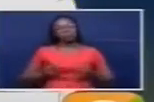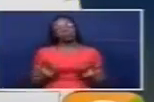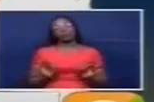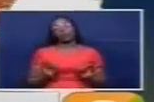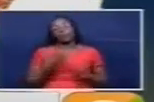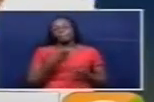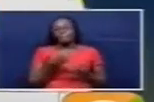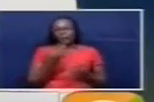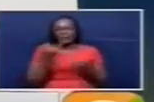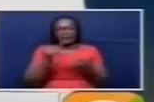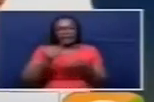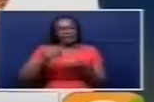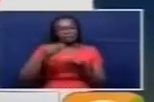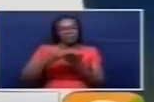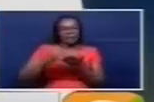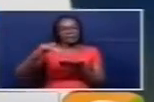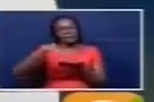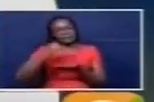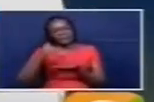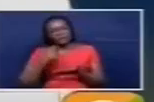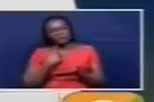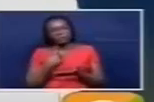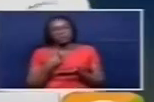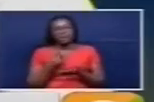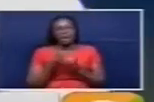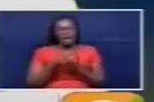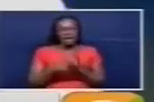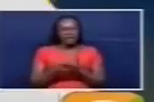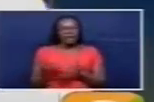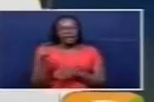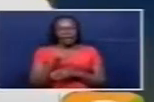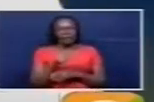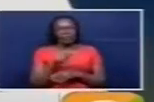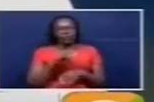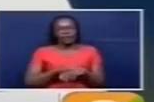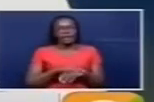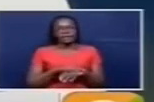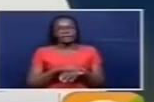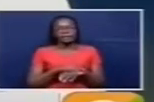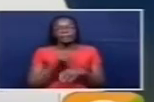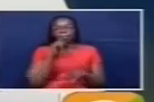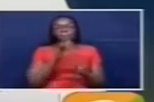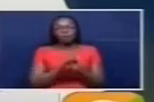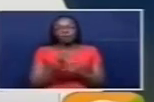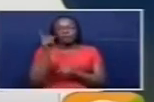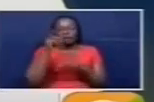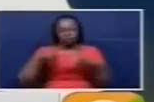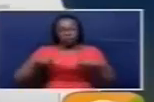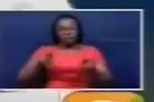team. Send me M-Pesa. Come, let's reclaim back Starehe. I swam on Nairobi River.